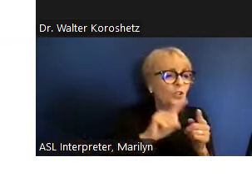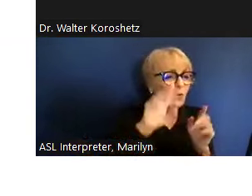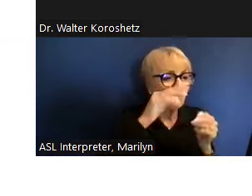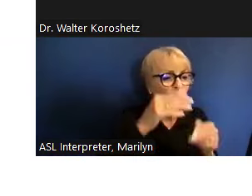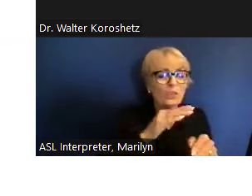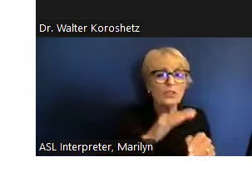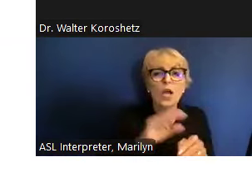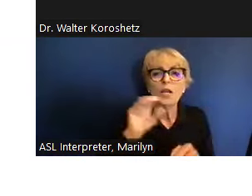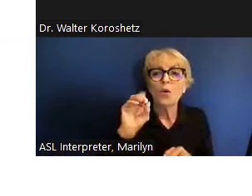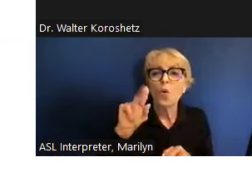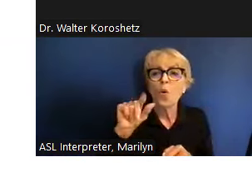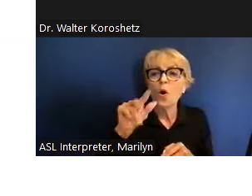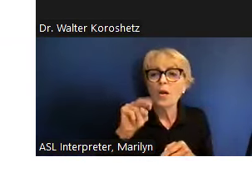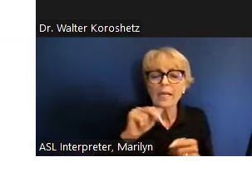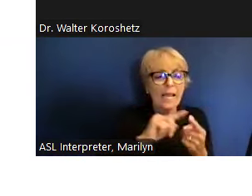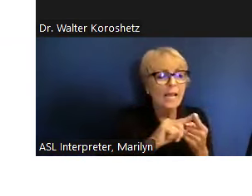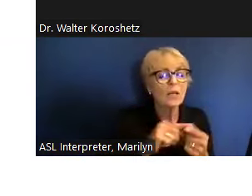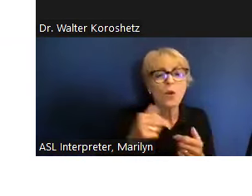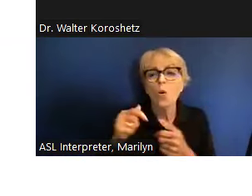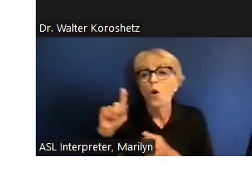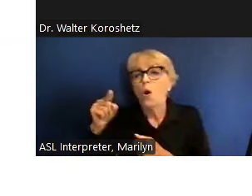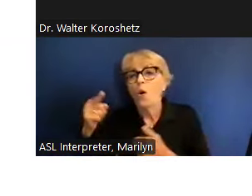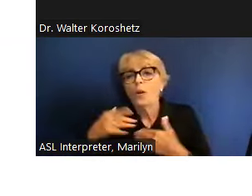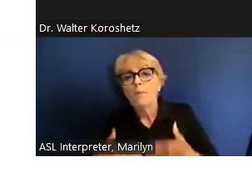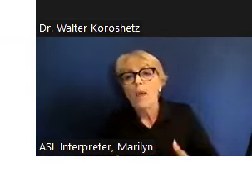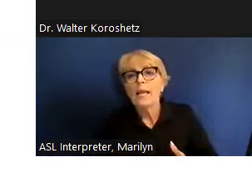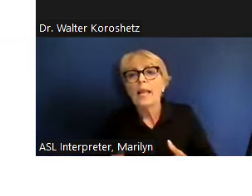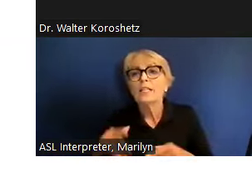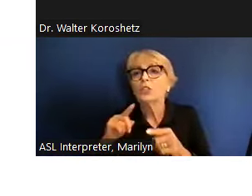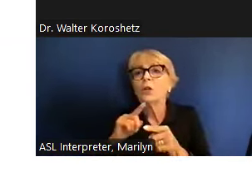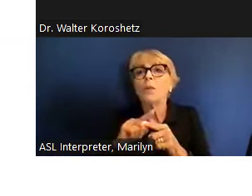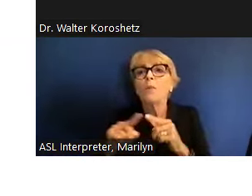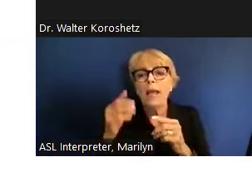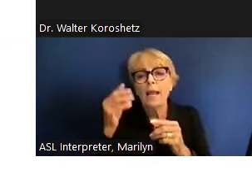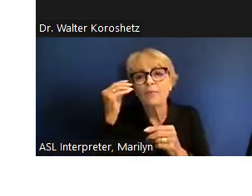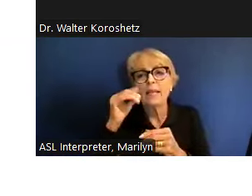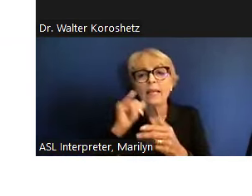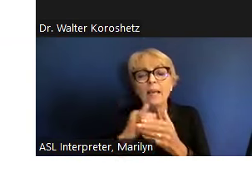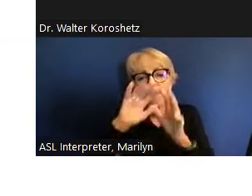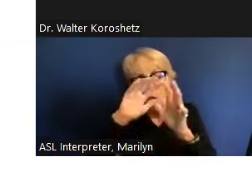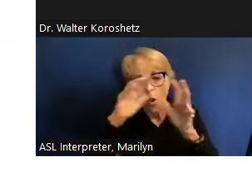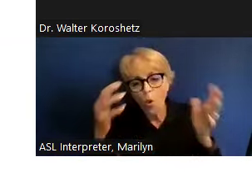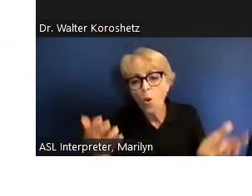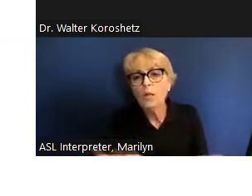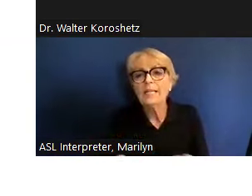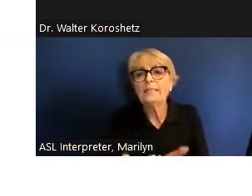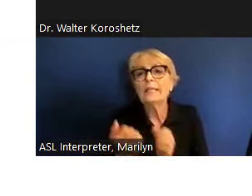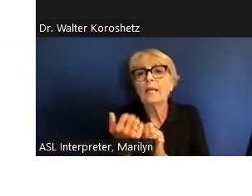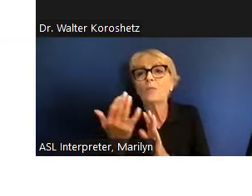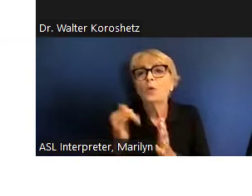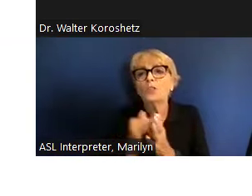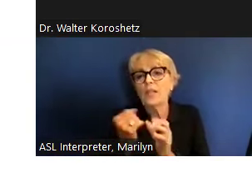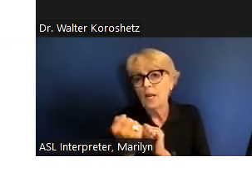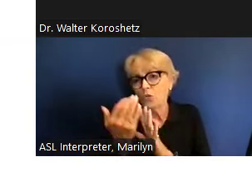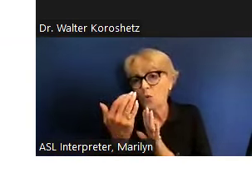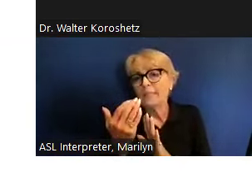honing in only on the biological factors, but thinking of a holistic approach that addresses the whole person,